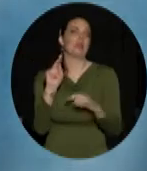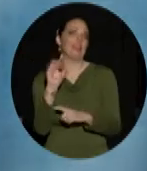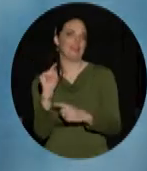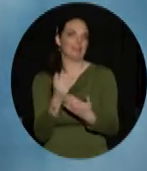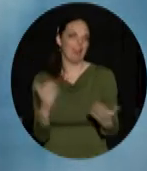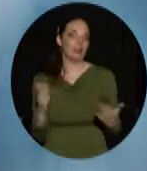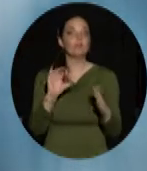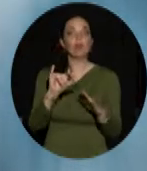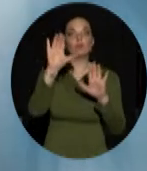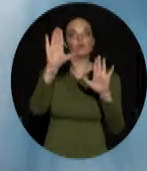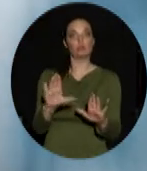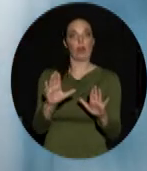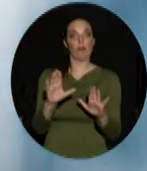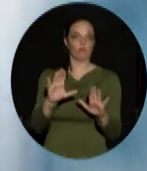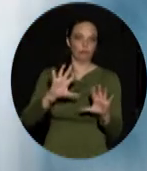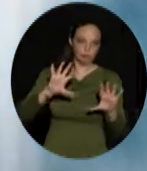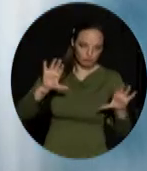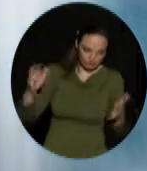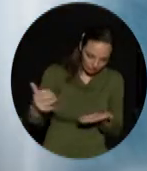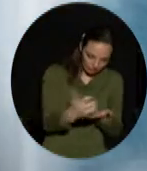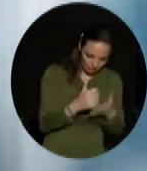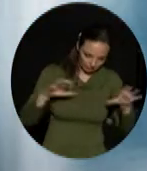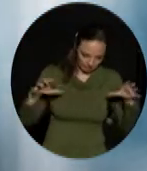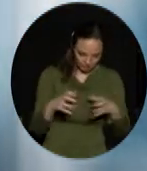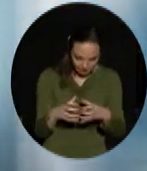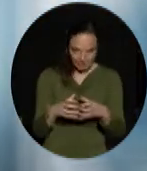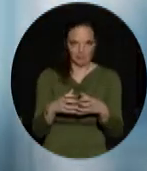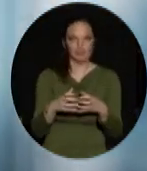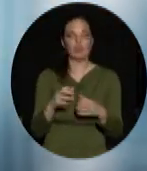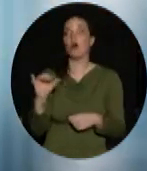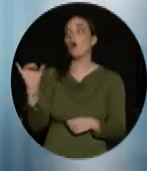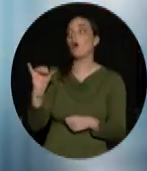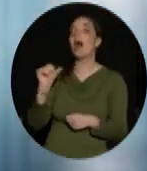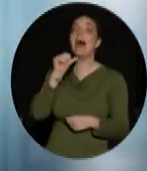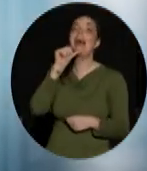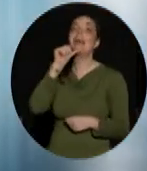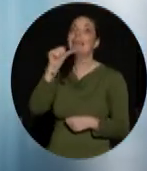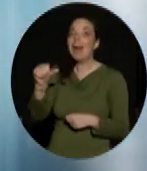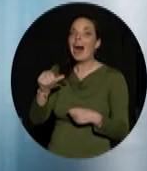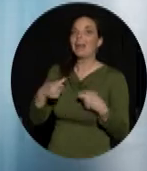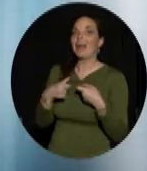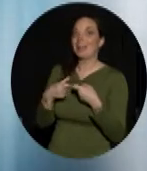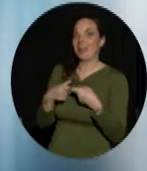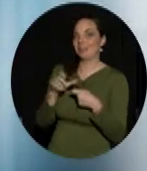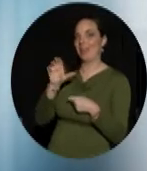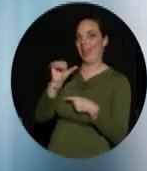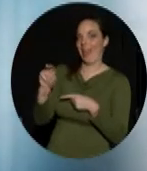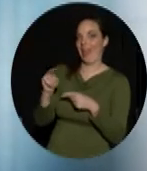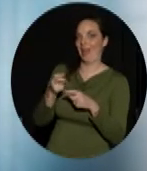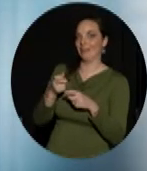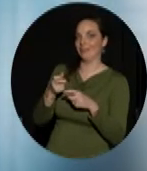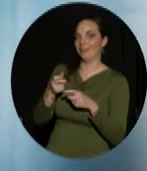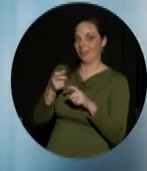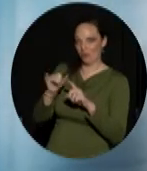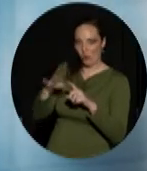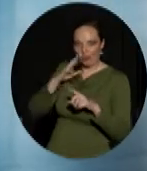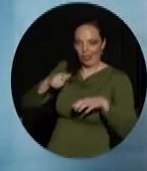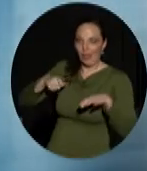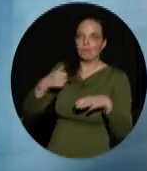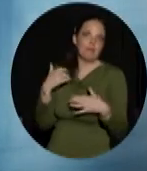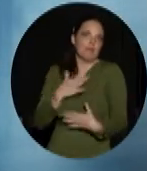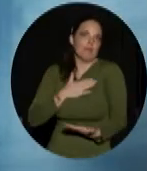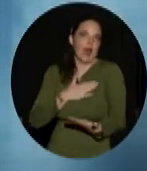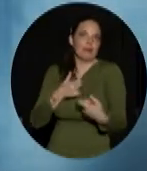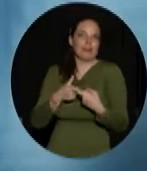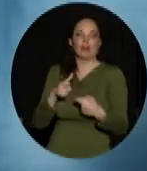those in this time of year in your home as well. And a non-electric can opener. Yes. I was guilty until like a year ago of having an electric